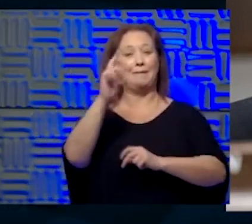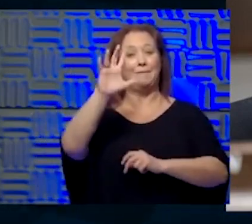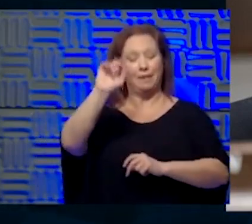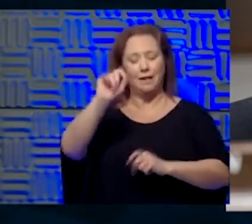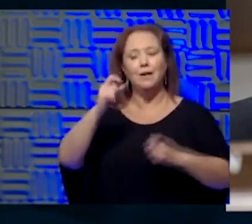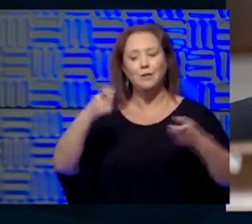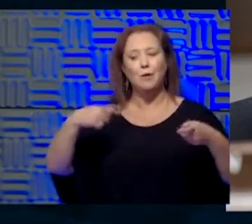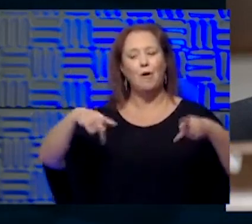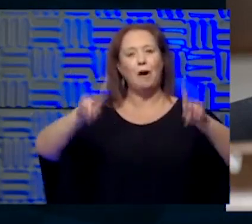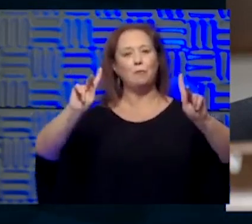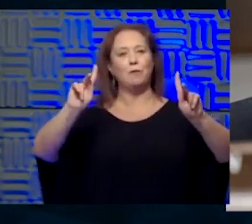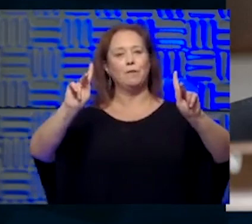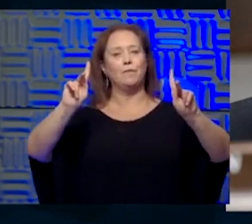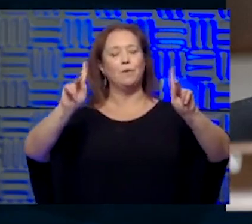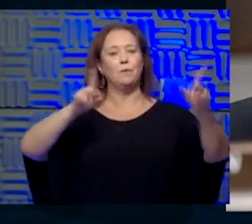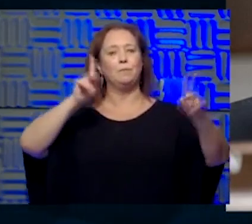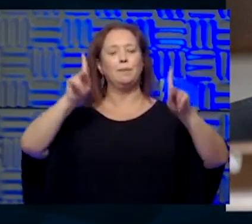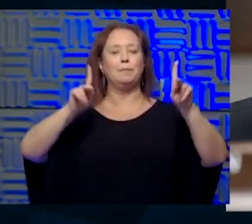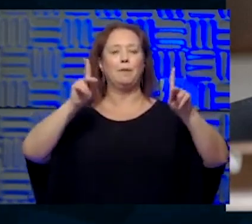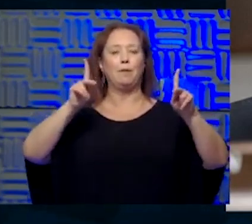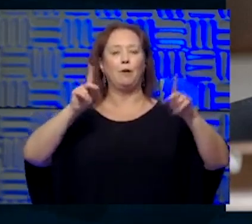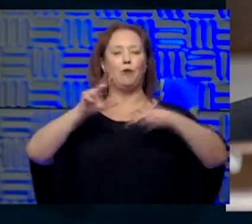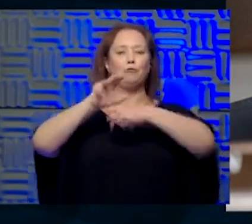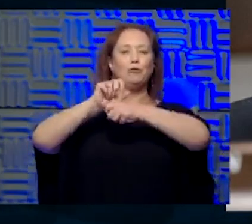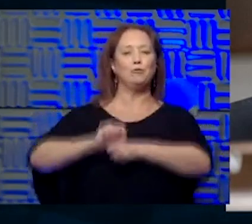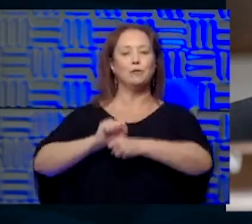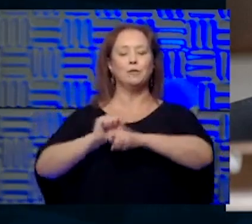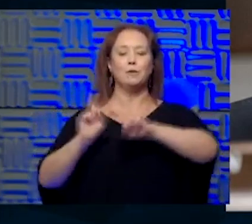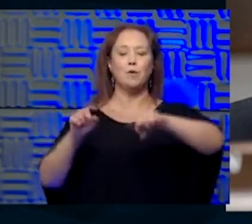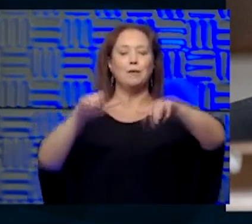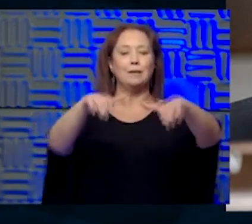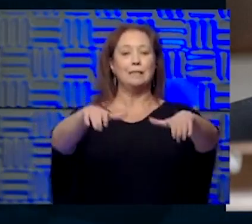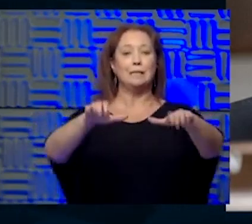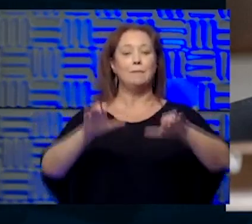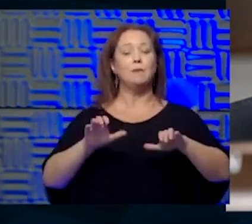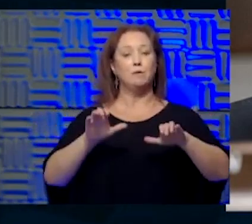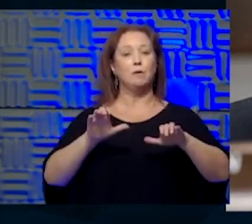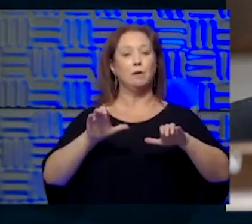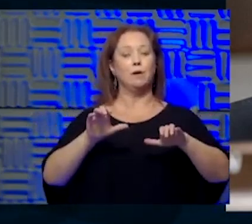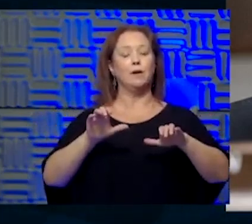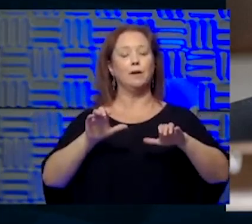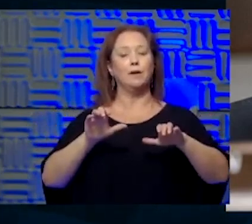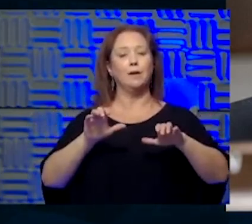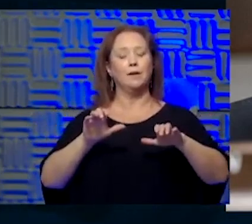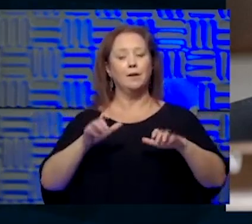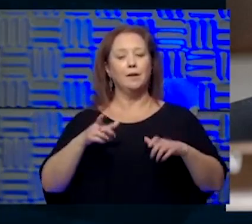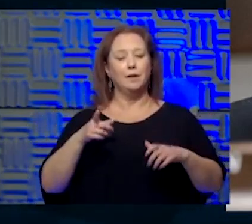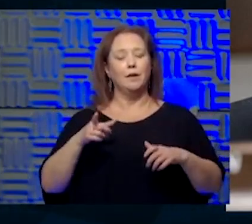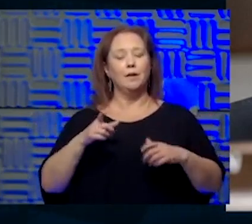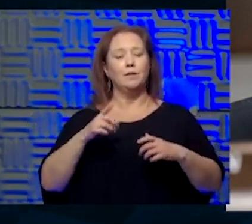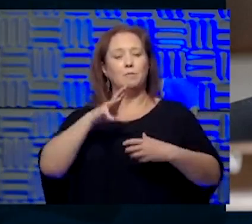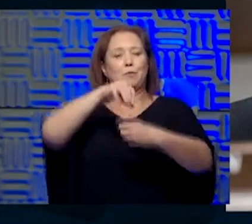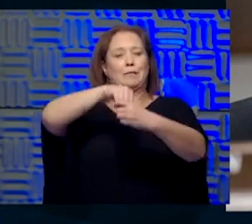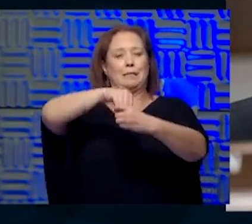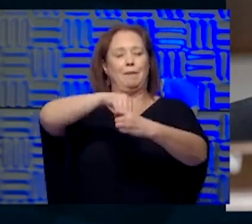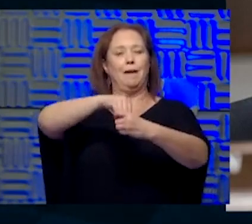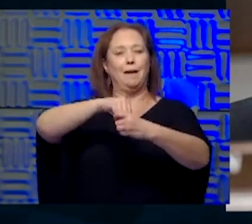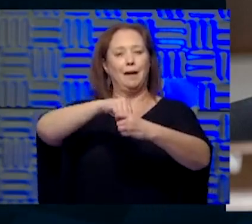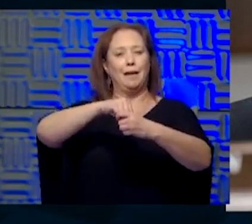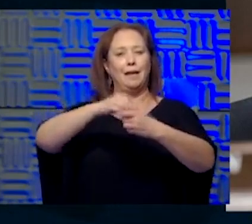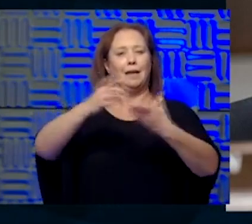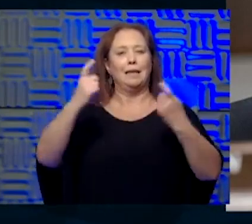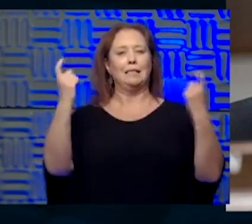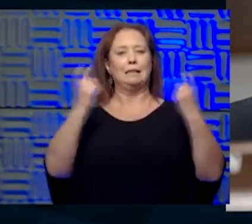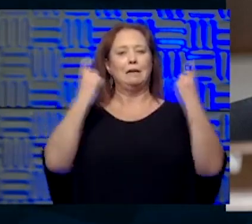are opportunities for folks who are accustomed to visiting the cemetery and visiting the graves of their loved ones to participate in a